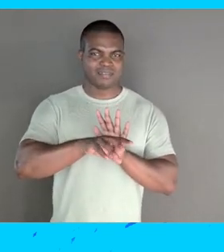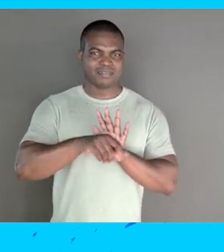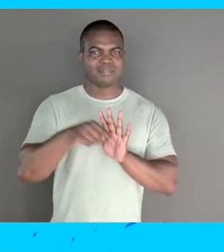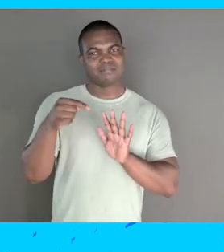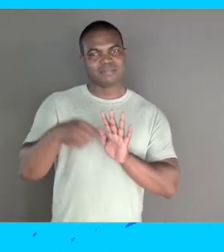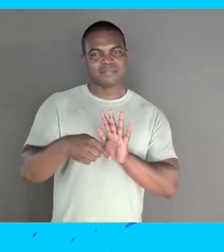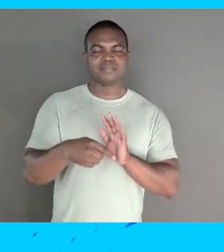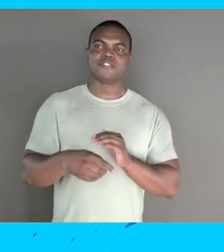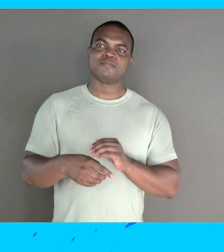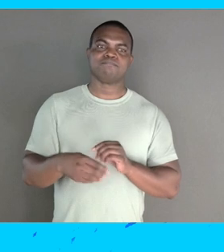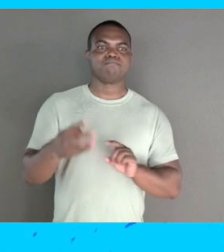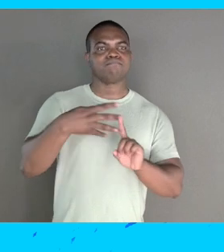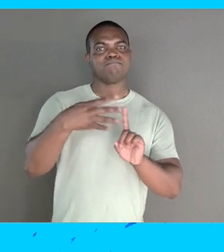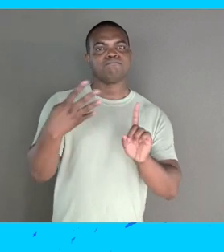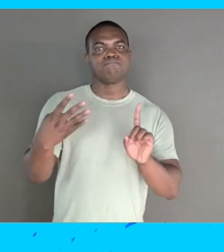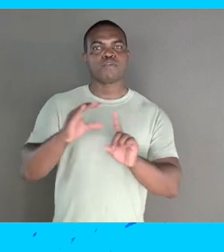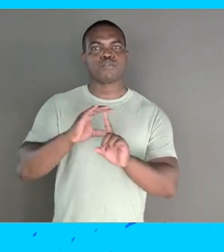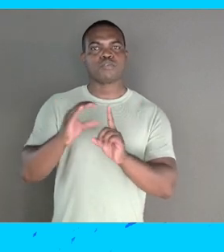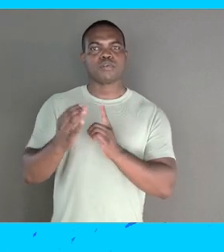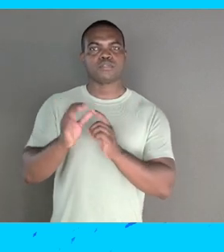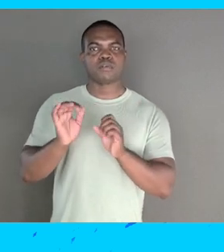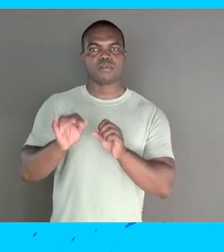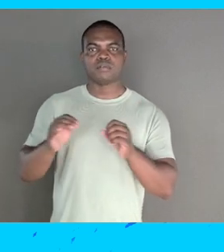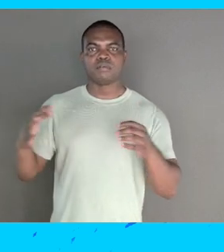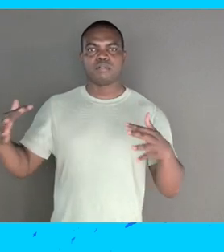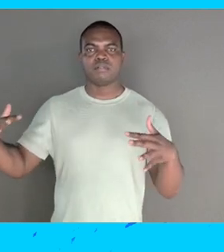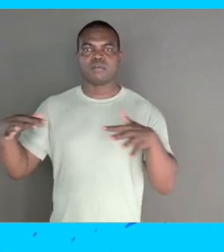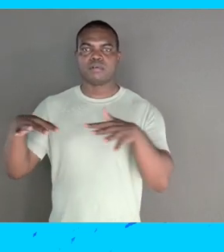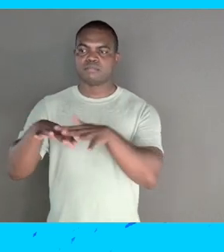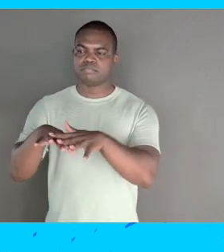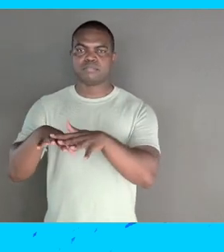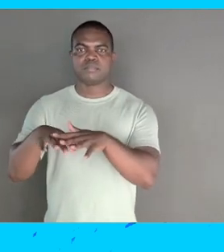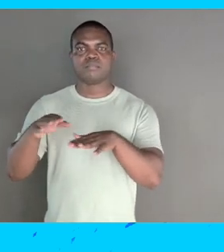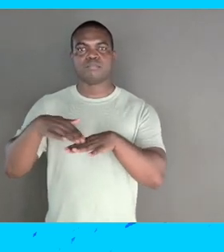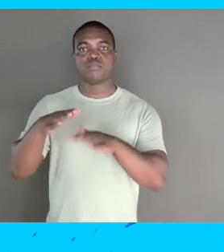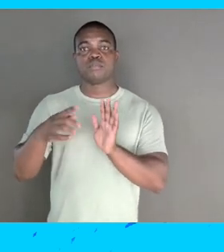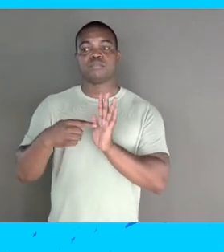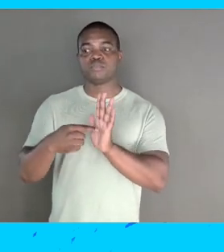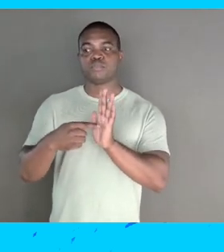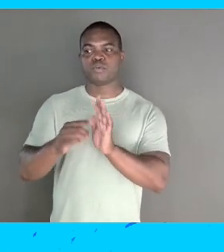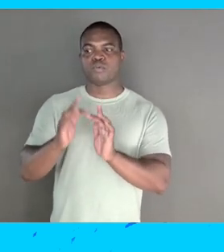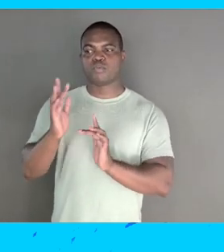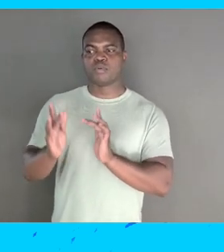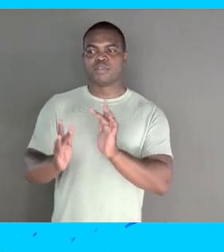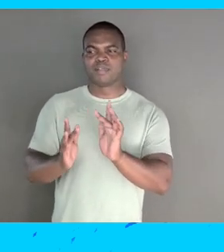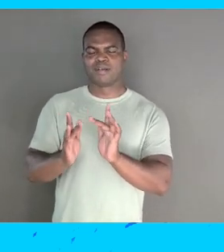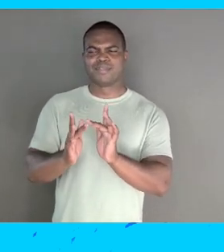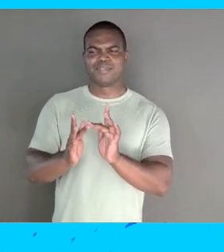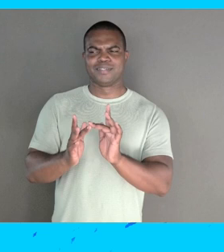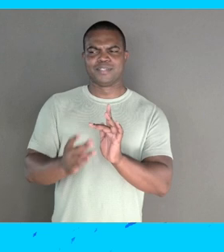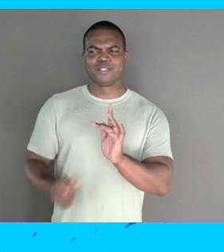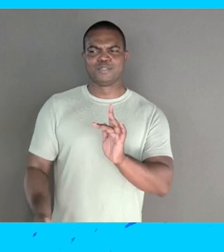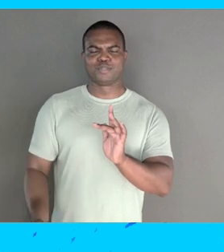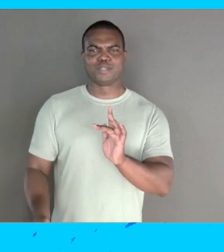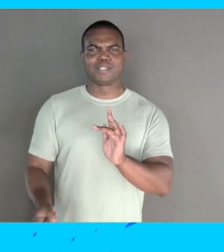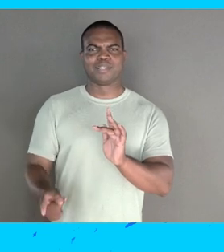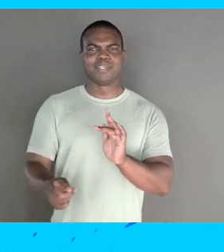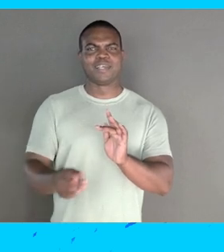in the online presence, it really helps to dispel stereotypes and stigma